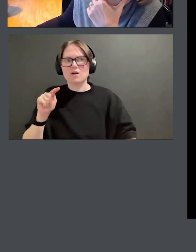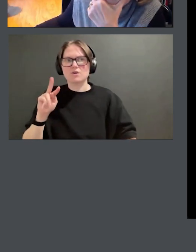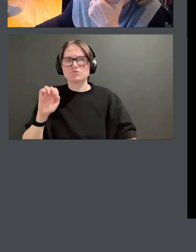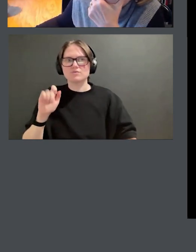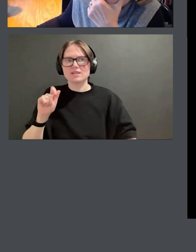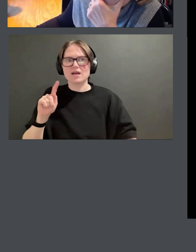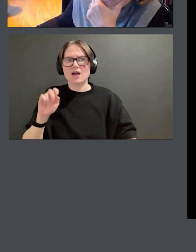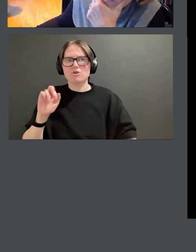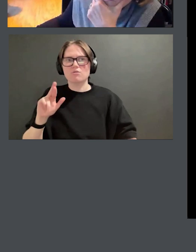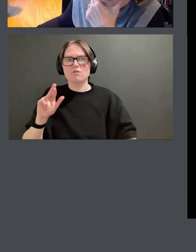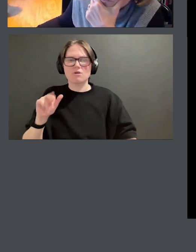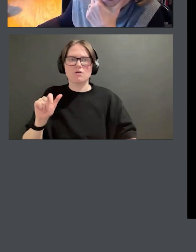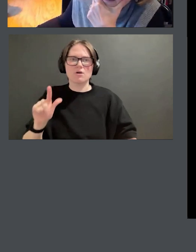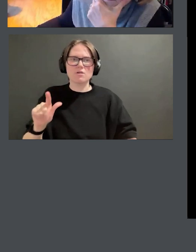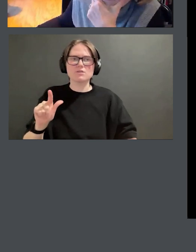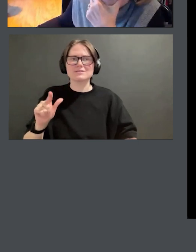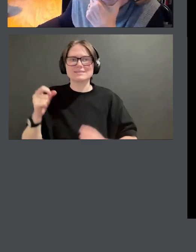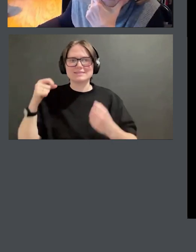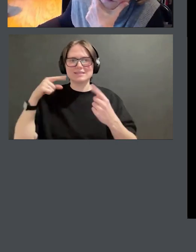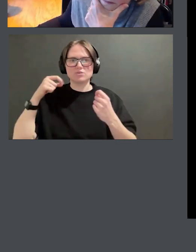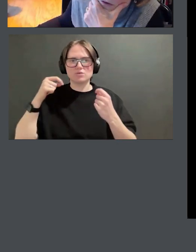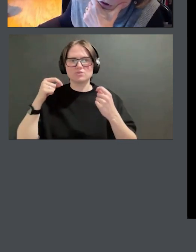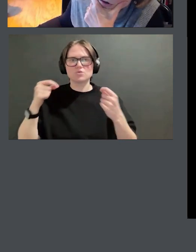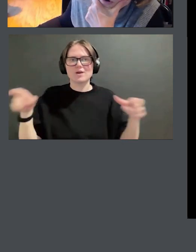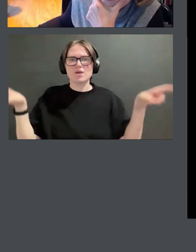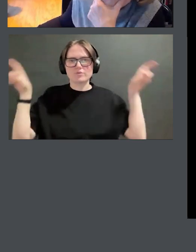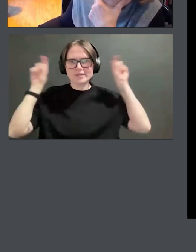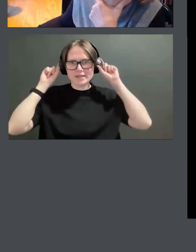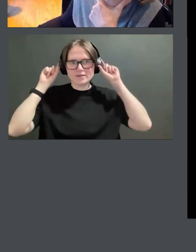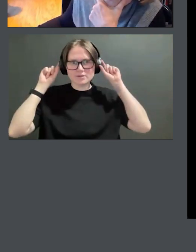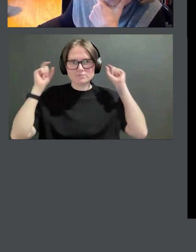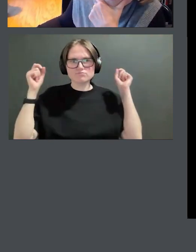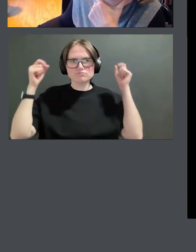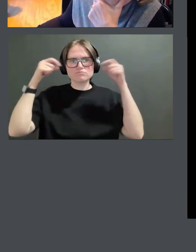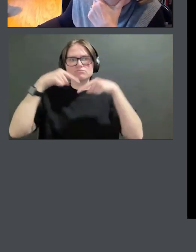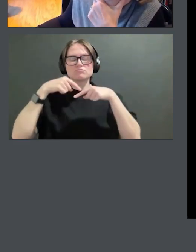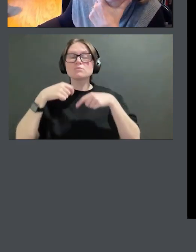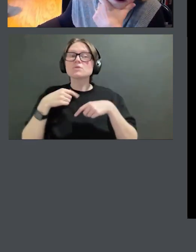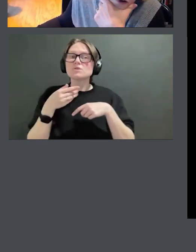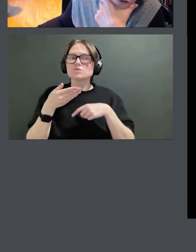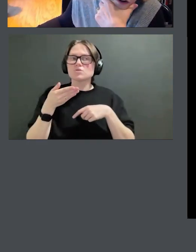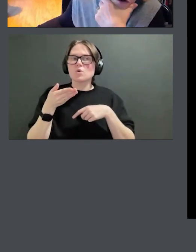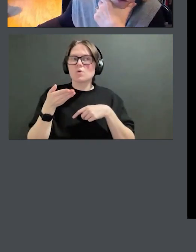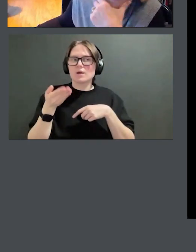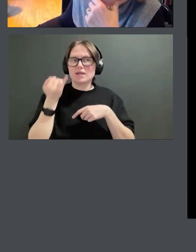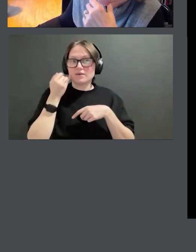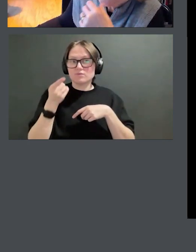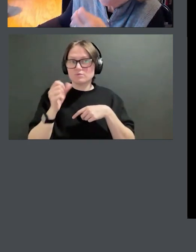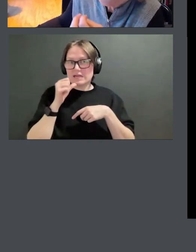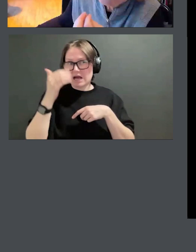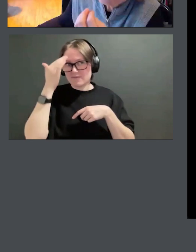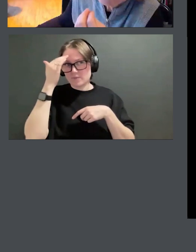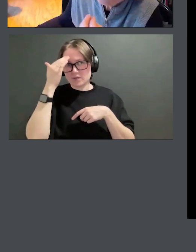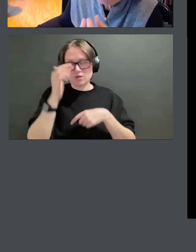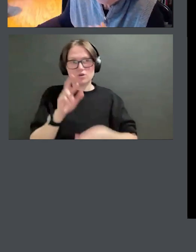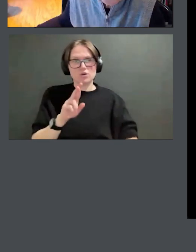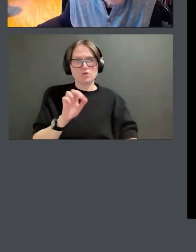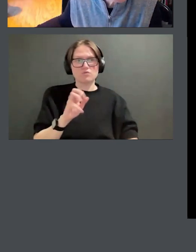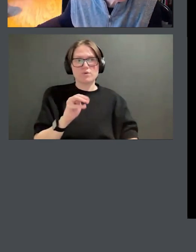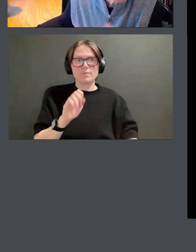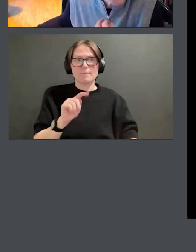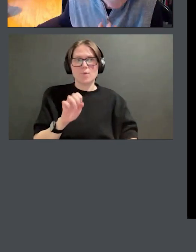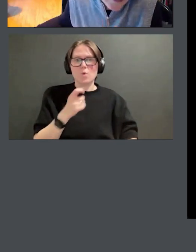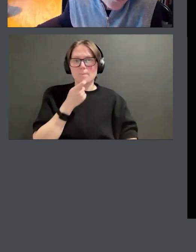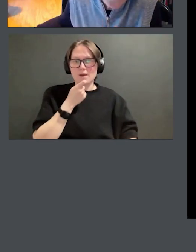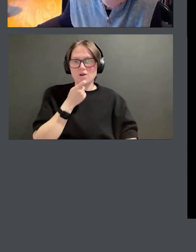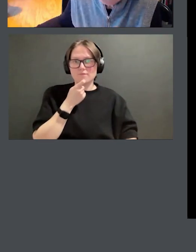aids. For those of you who might be unfamiliar, just very quickly, remote microphone is that you